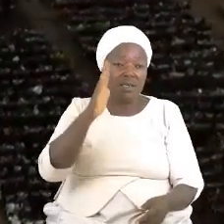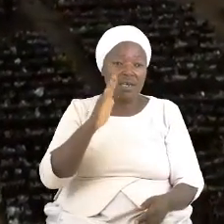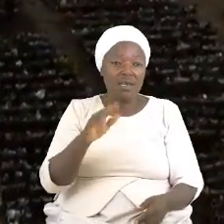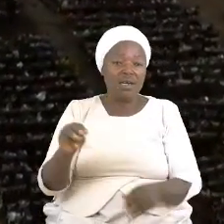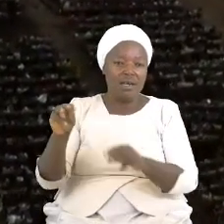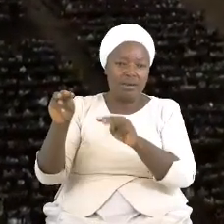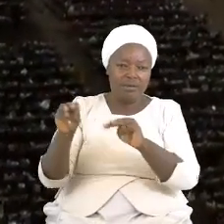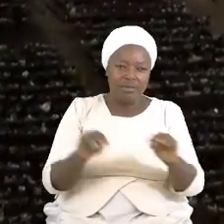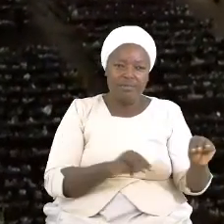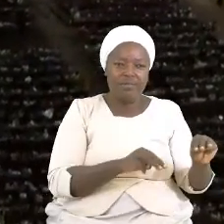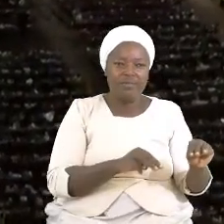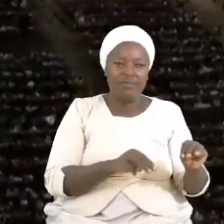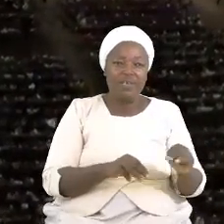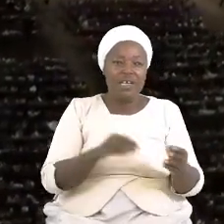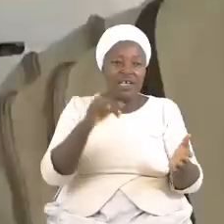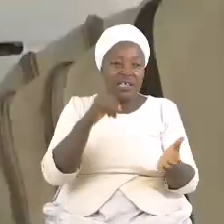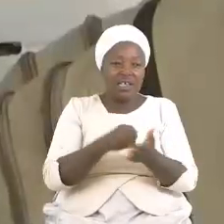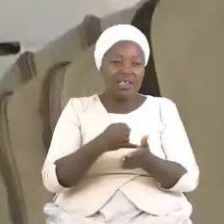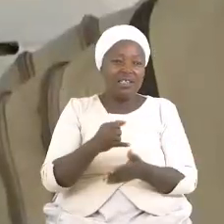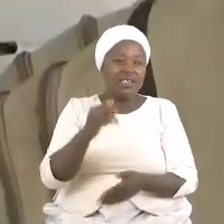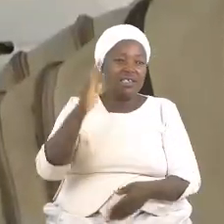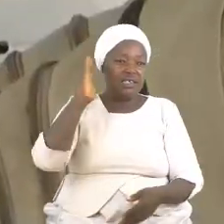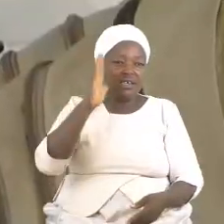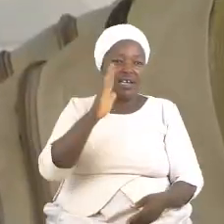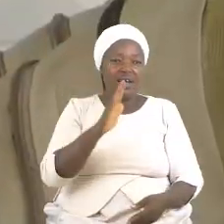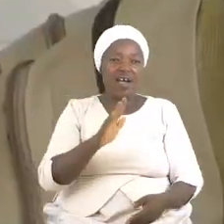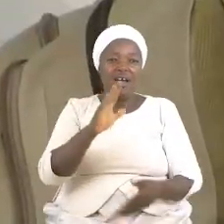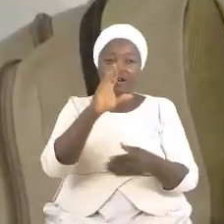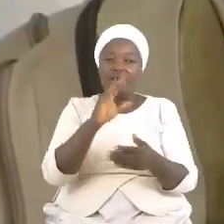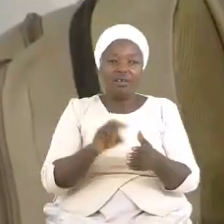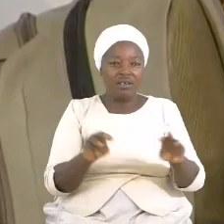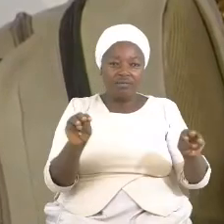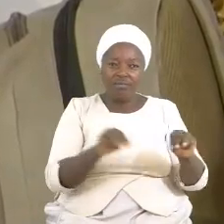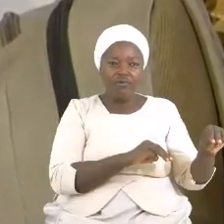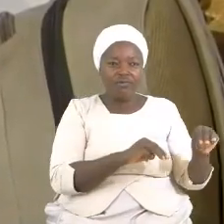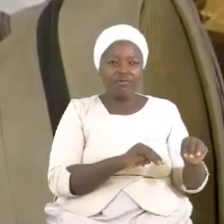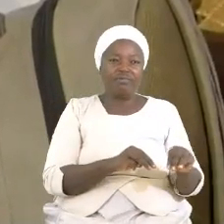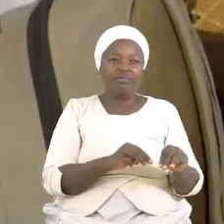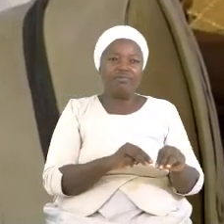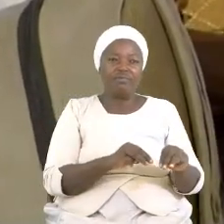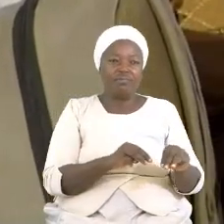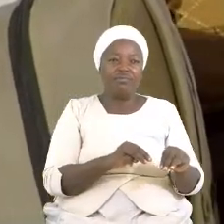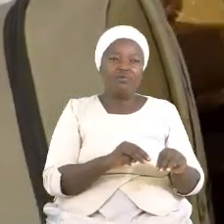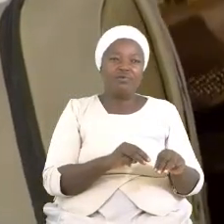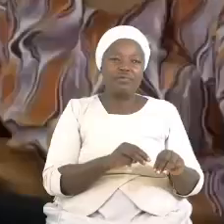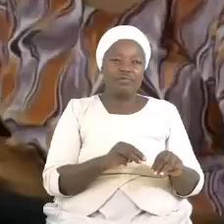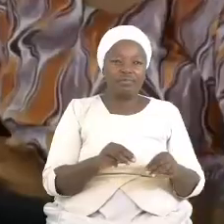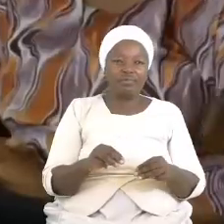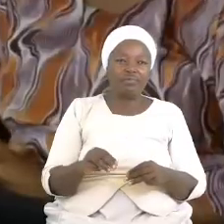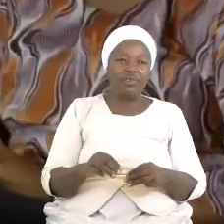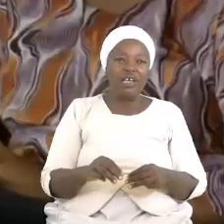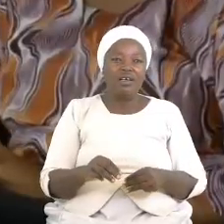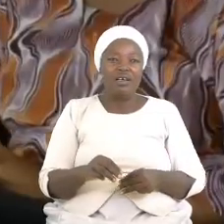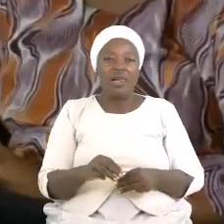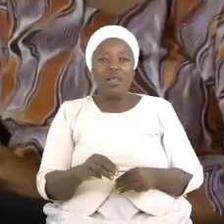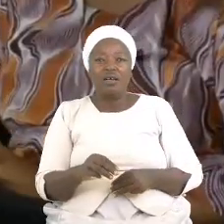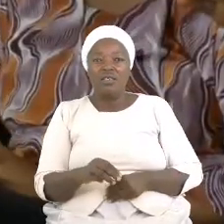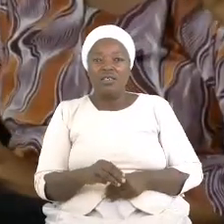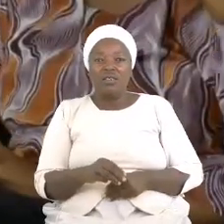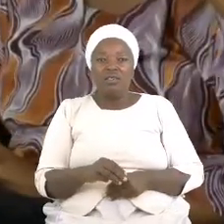It shall remove. Give me a good alpha location. Amen.